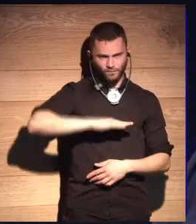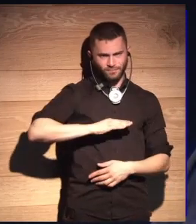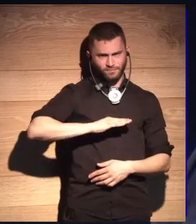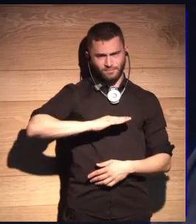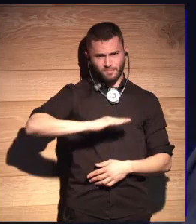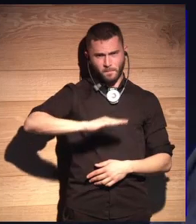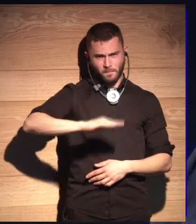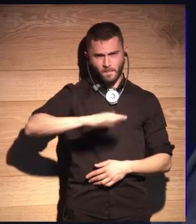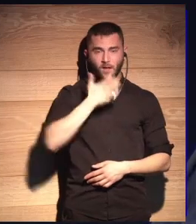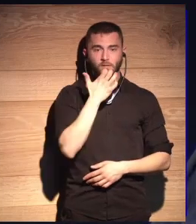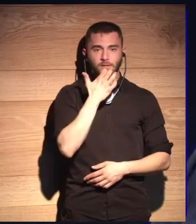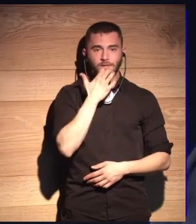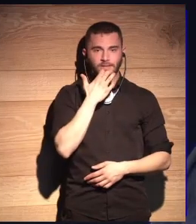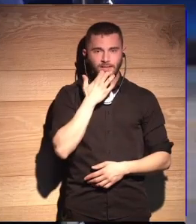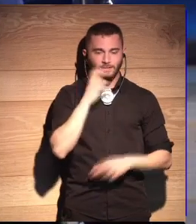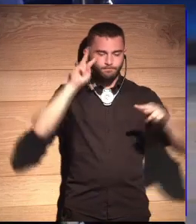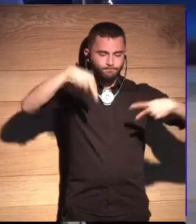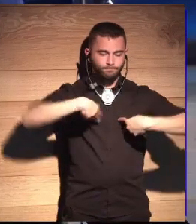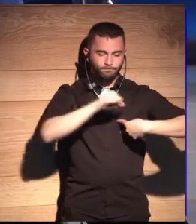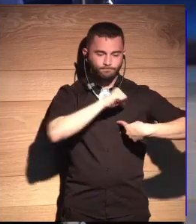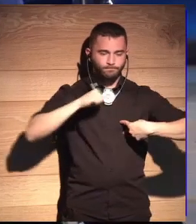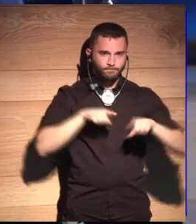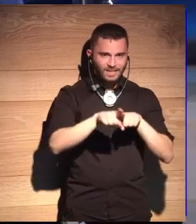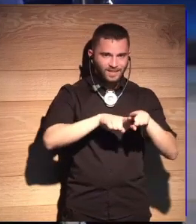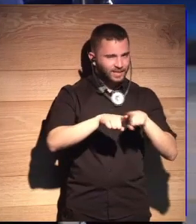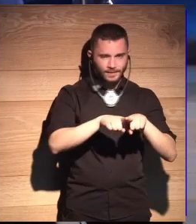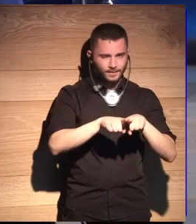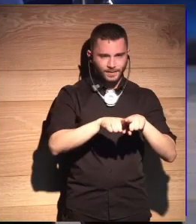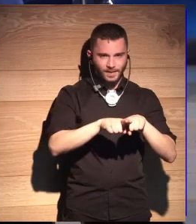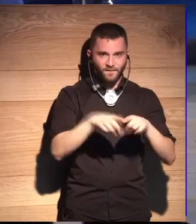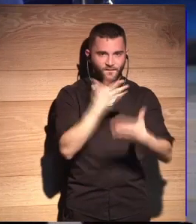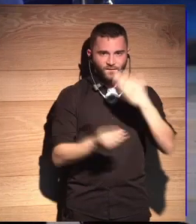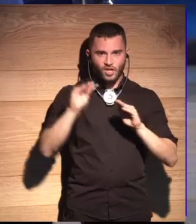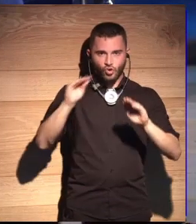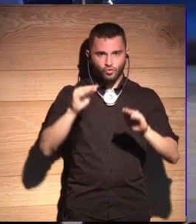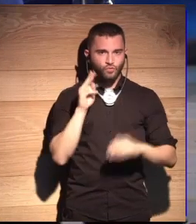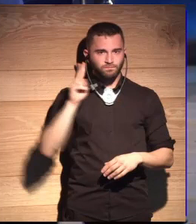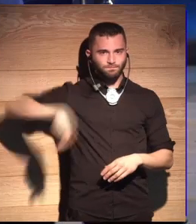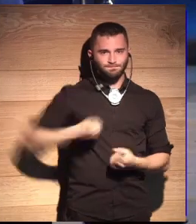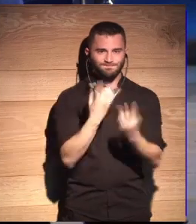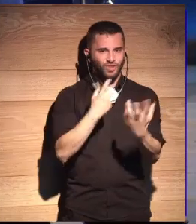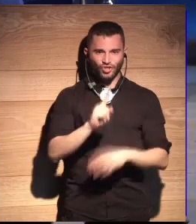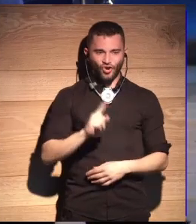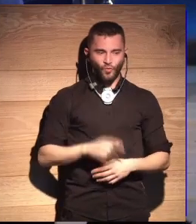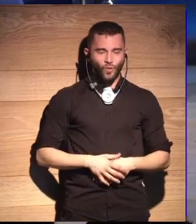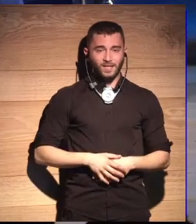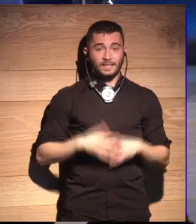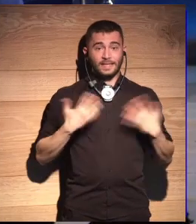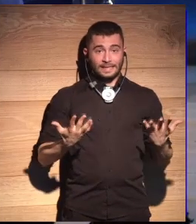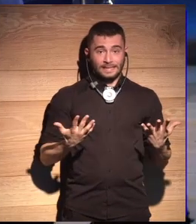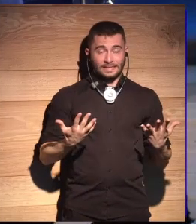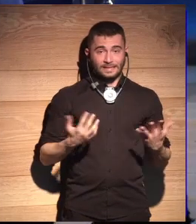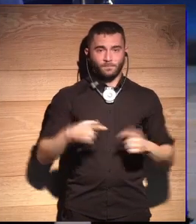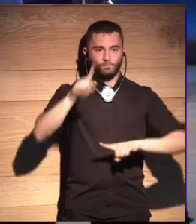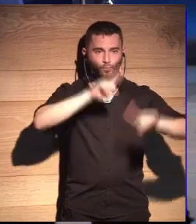understanding their own failures. They don't acknowledge their failures. And there's been some terrible hubris, particularly leading up